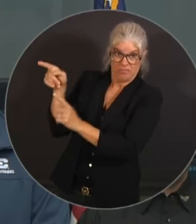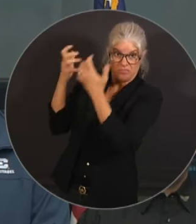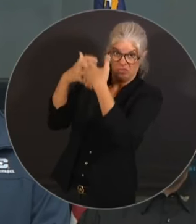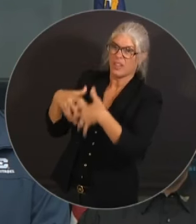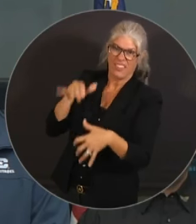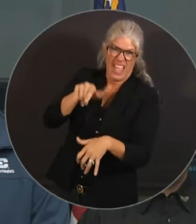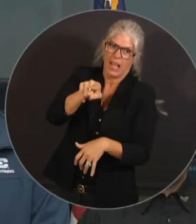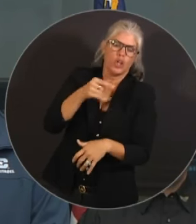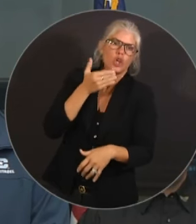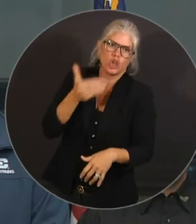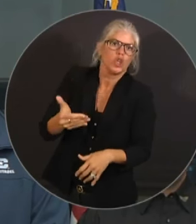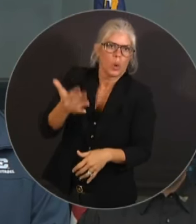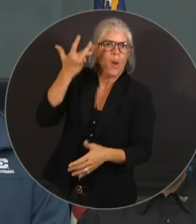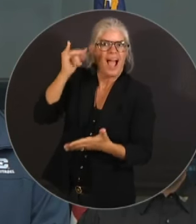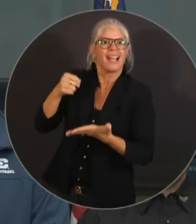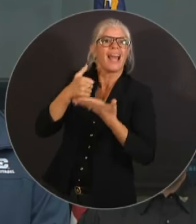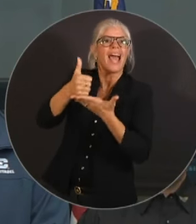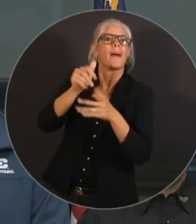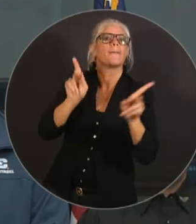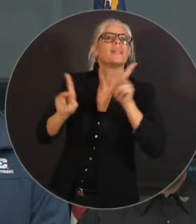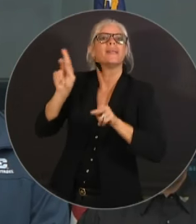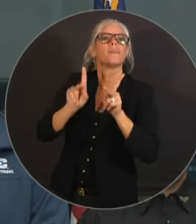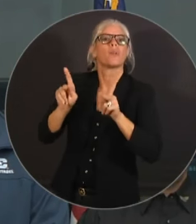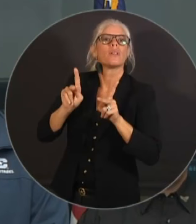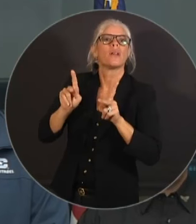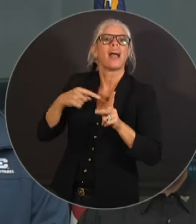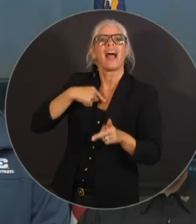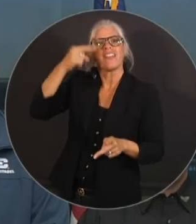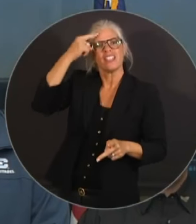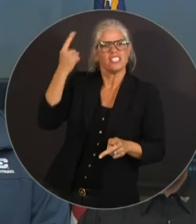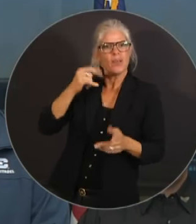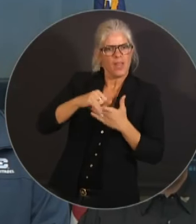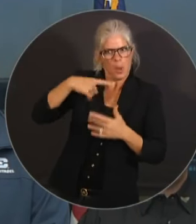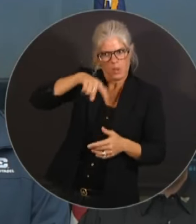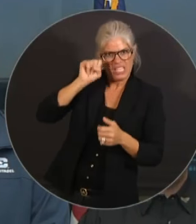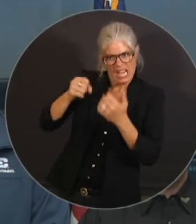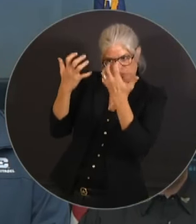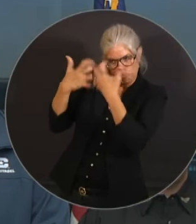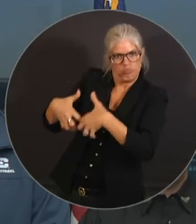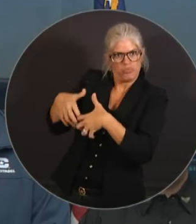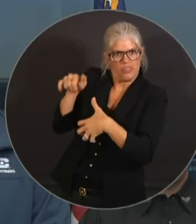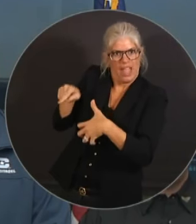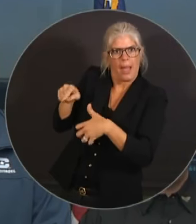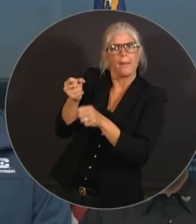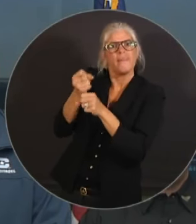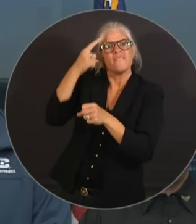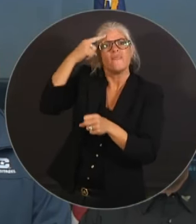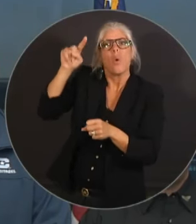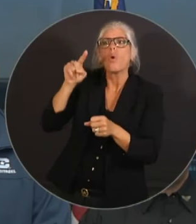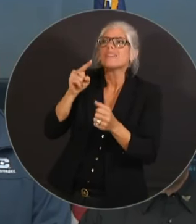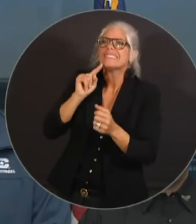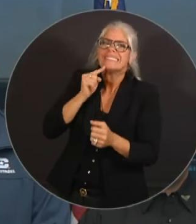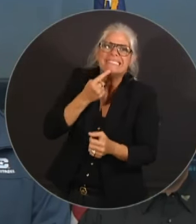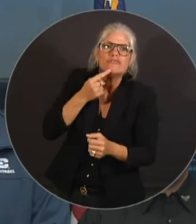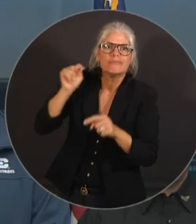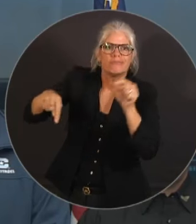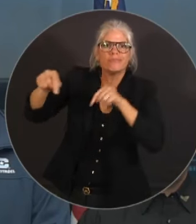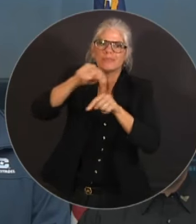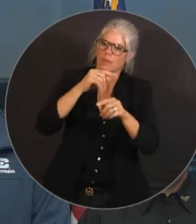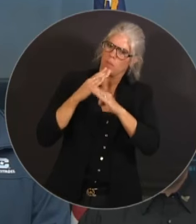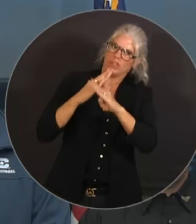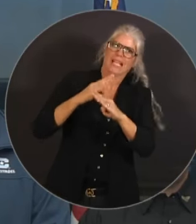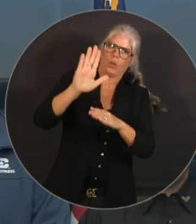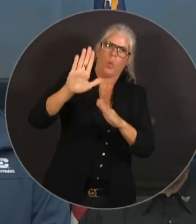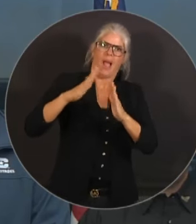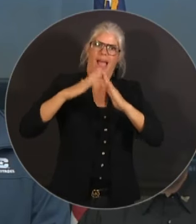because I think it can help people, but I also think it could be something that we could then utilize in a more significant way to protect against future storms. Is